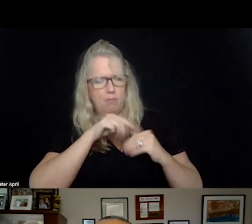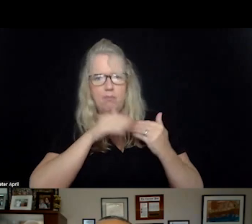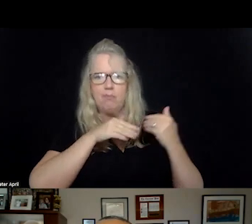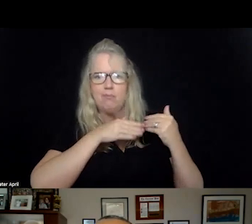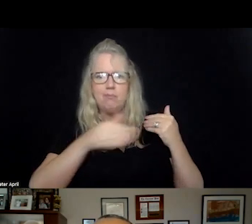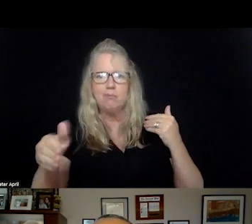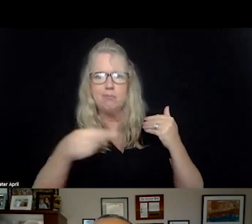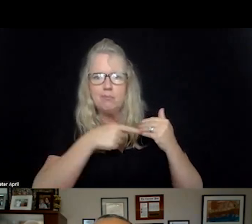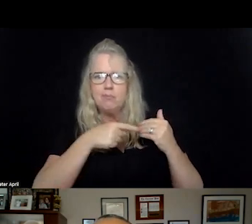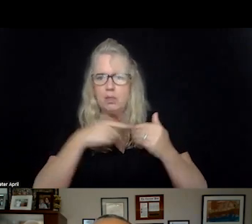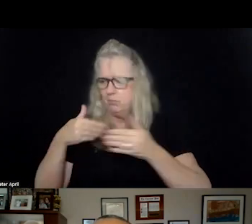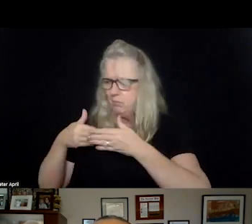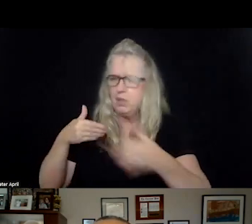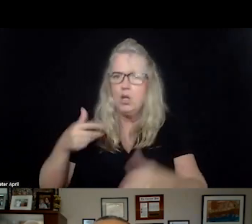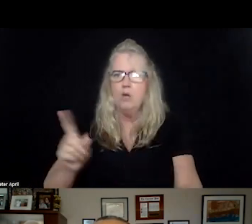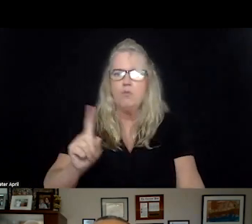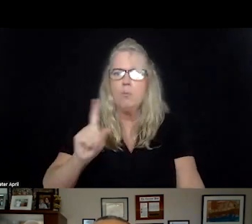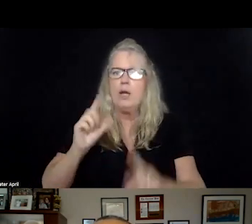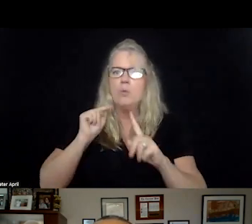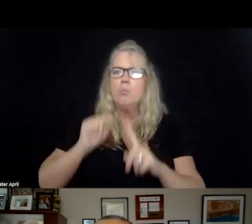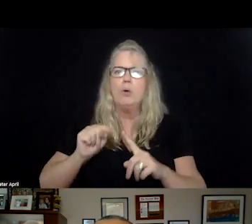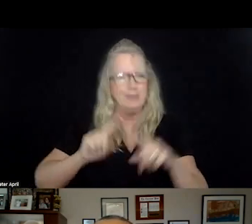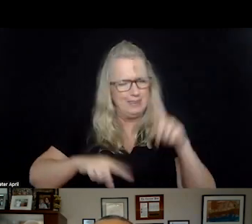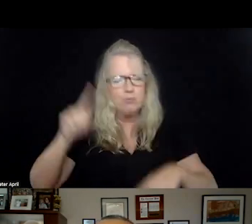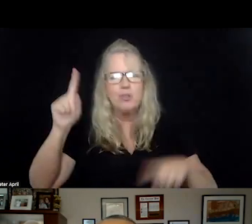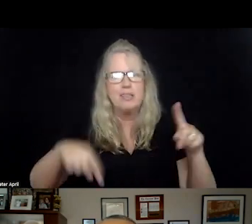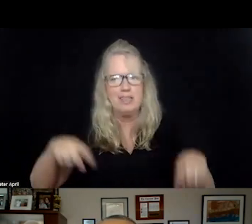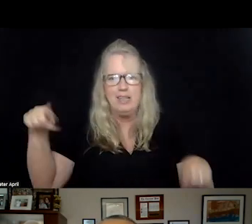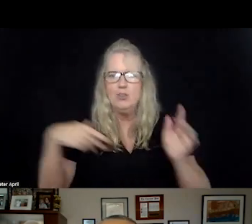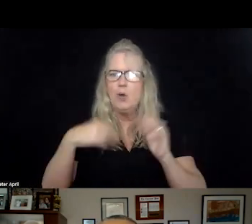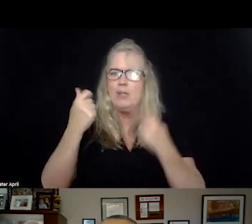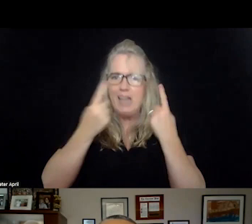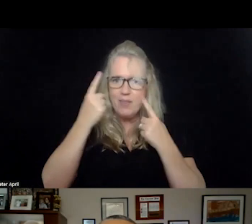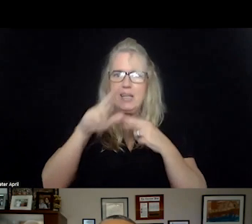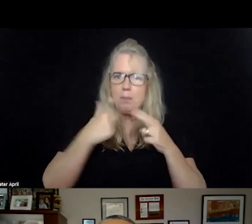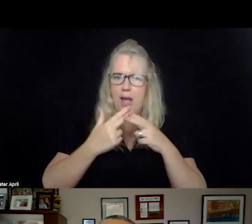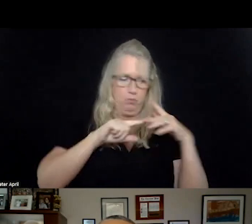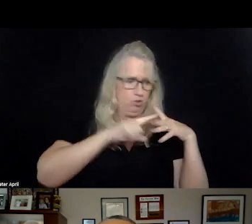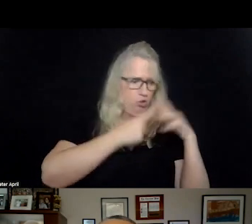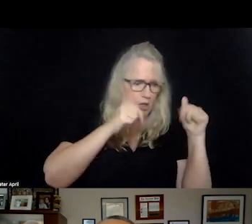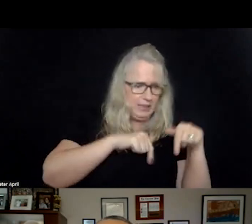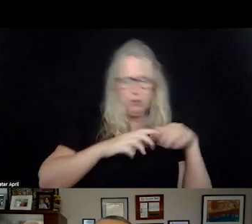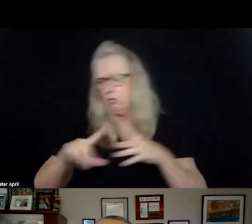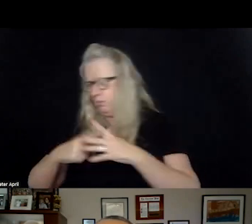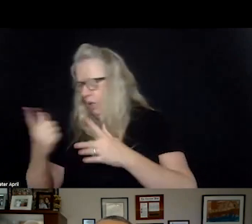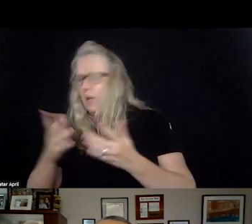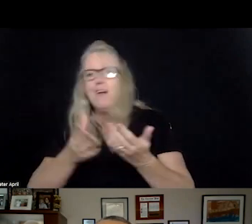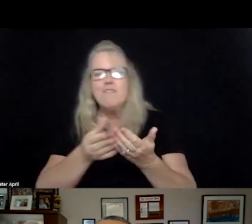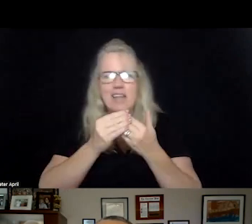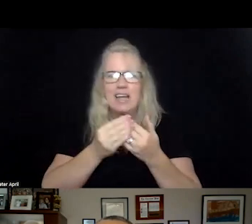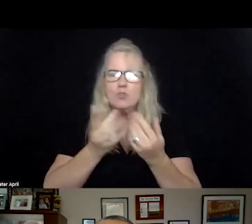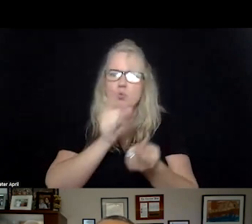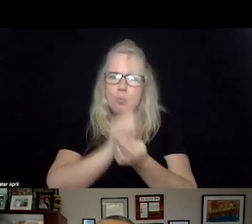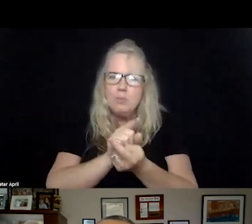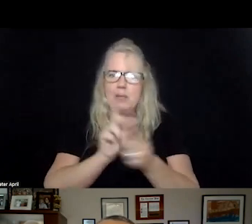everyone begins from the same starting point. And oftentimes we don't think about those things because we don't have the flexibility to meet people where they are.